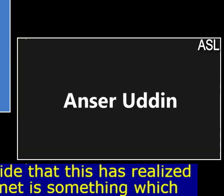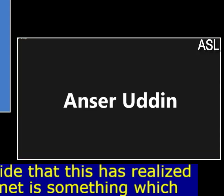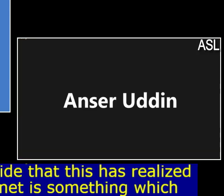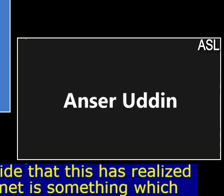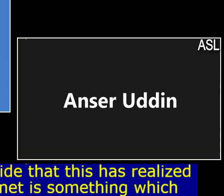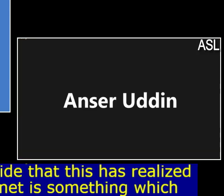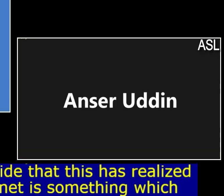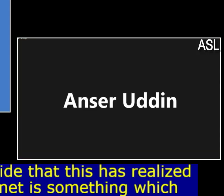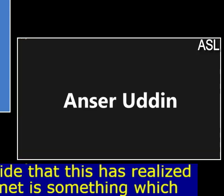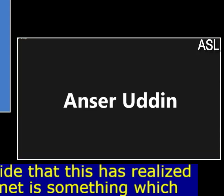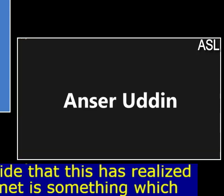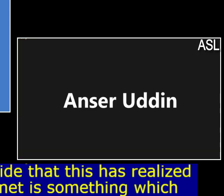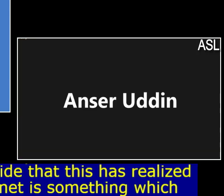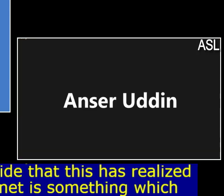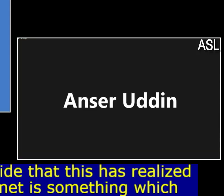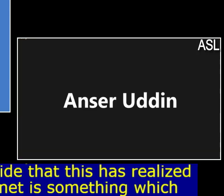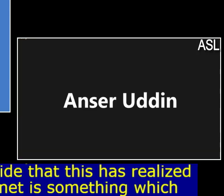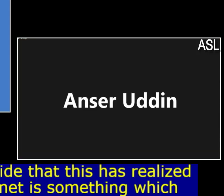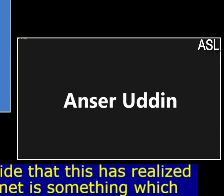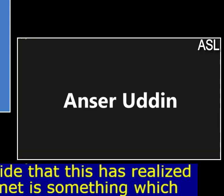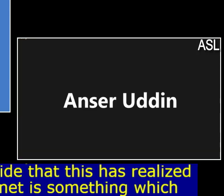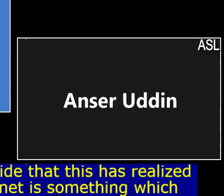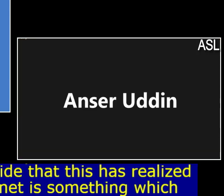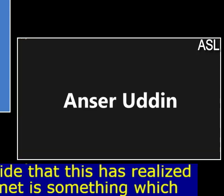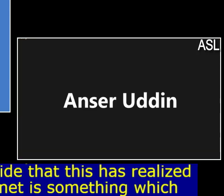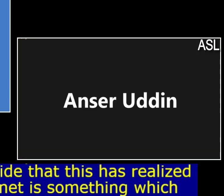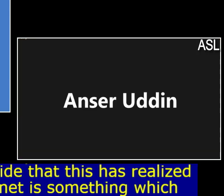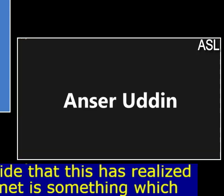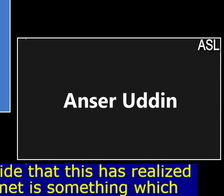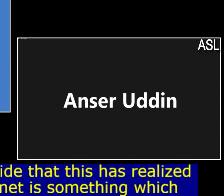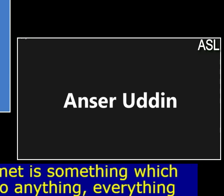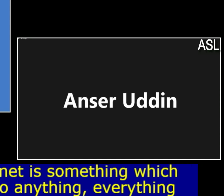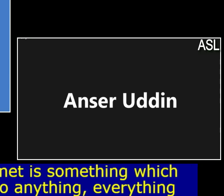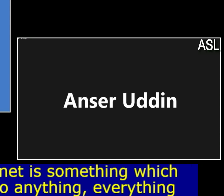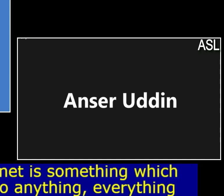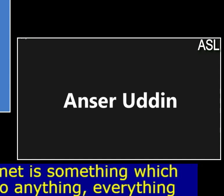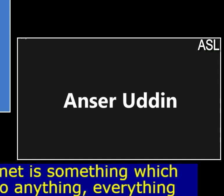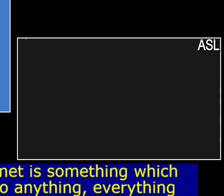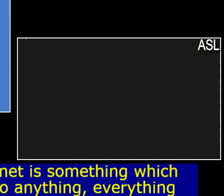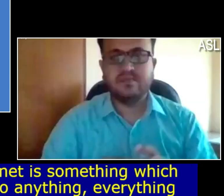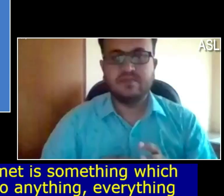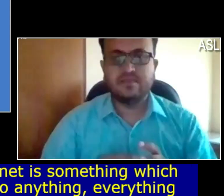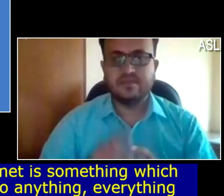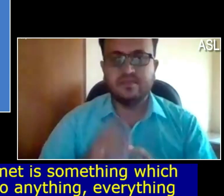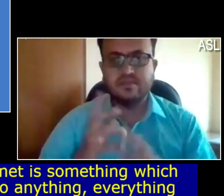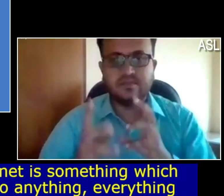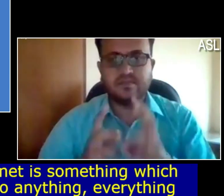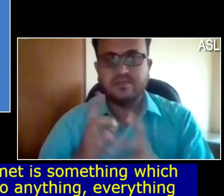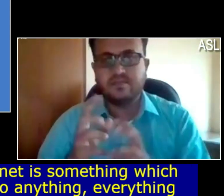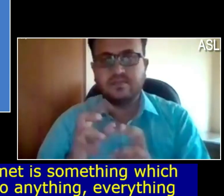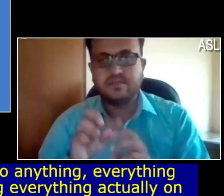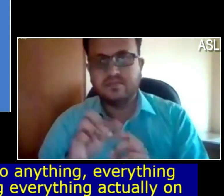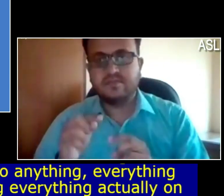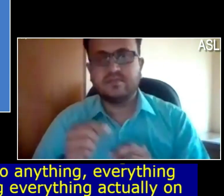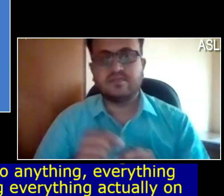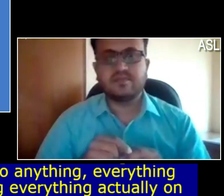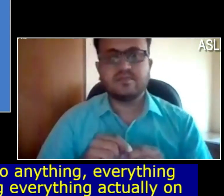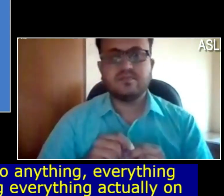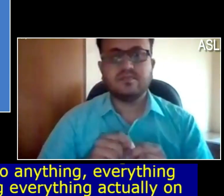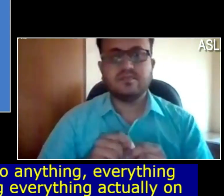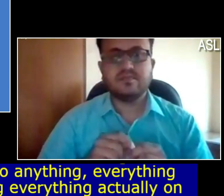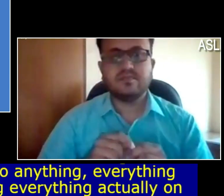You can do anything, everything on the internet, and now everyone is doing everything actually on the internet. So why